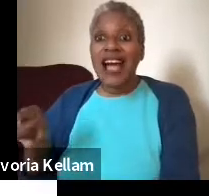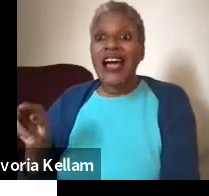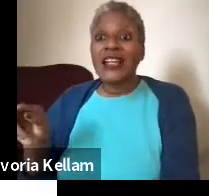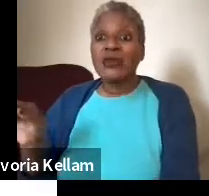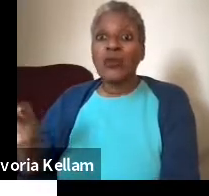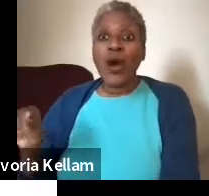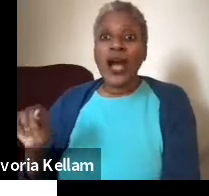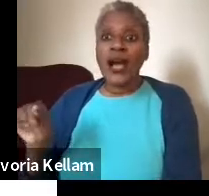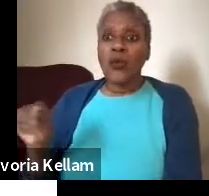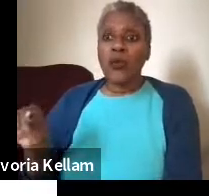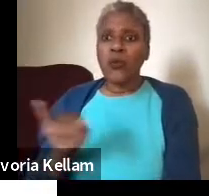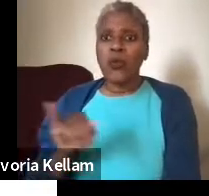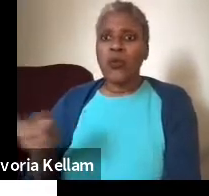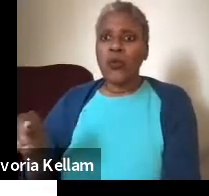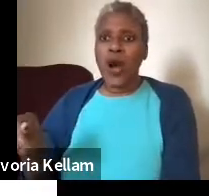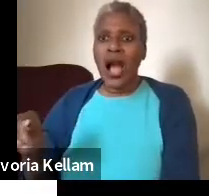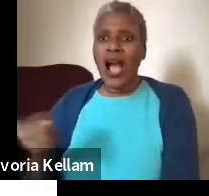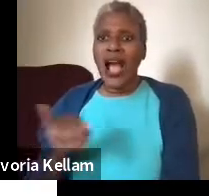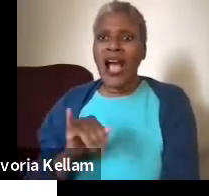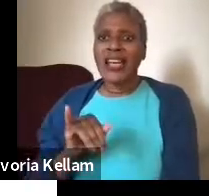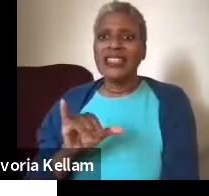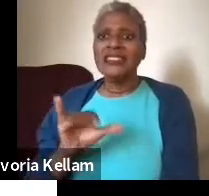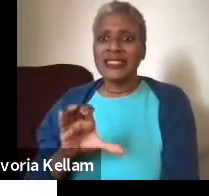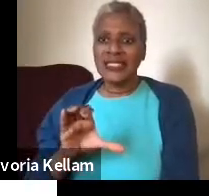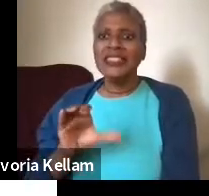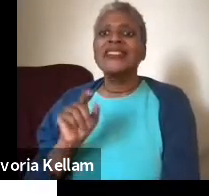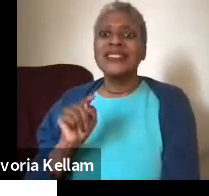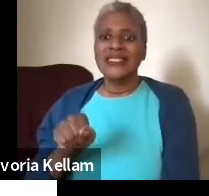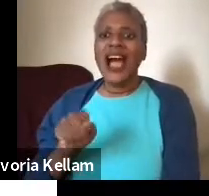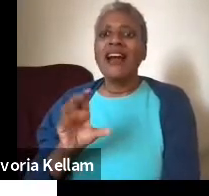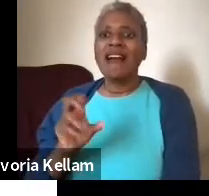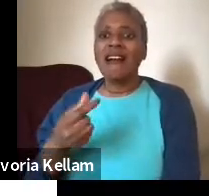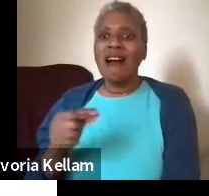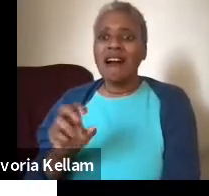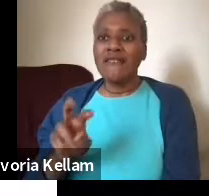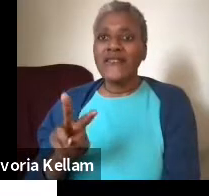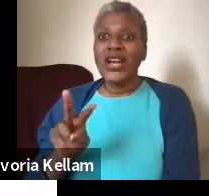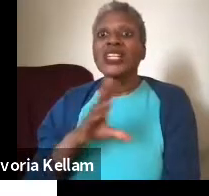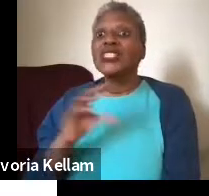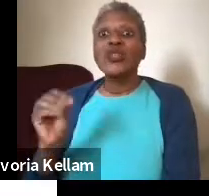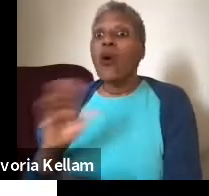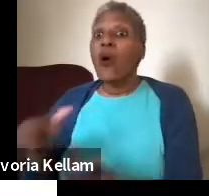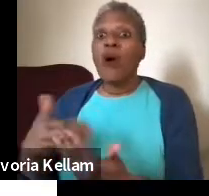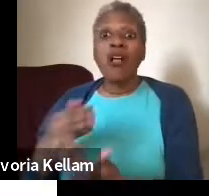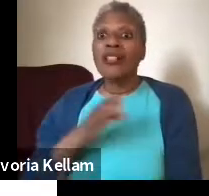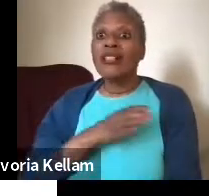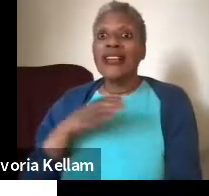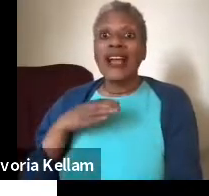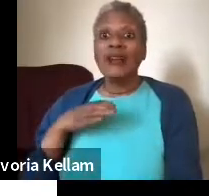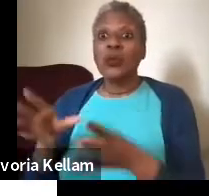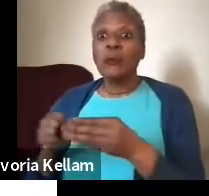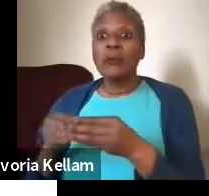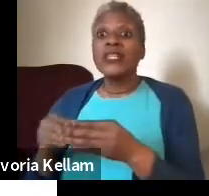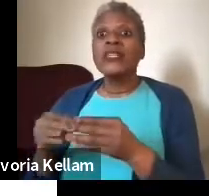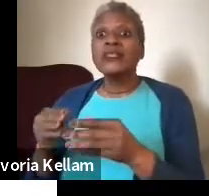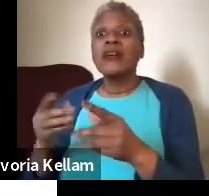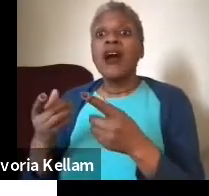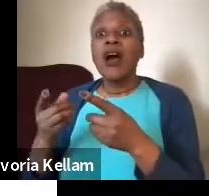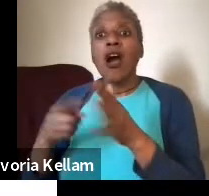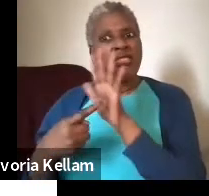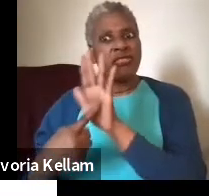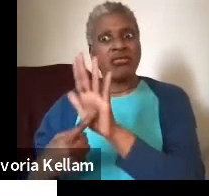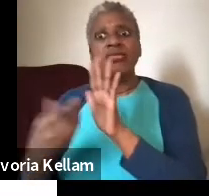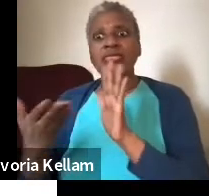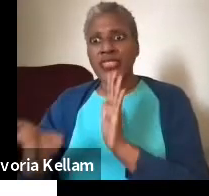schools.nyc.gov. And currently all council meetings are online, so it's really easy to stop by and check it out.